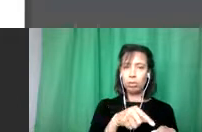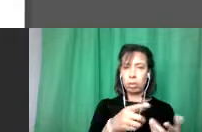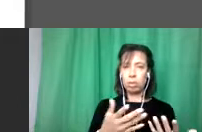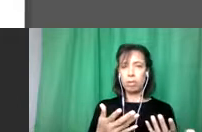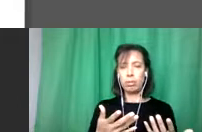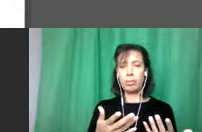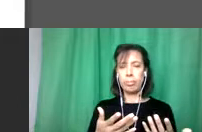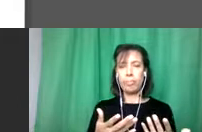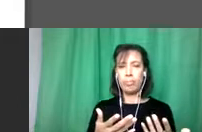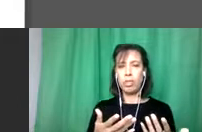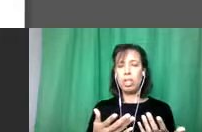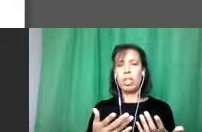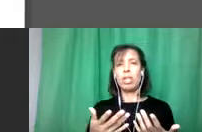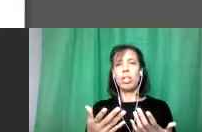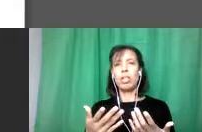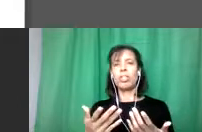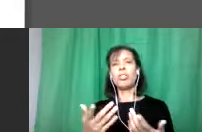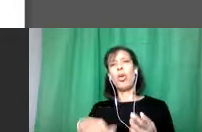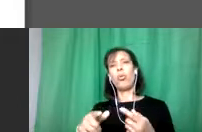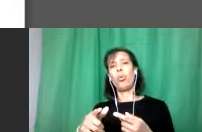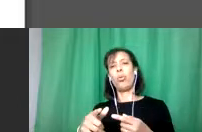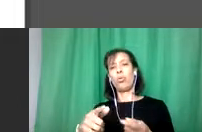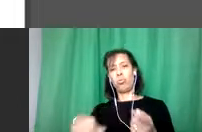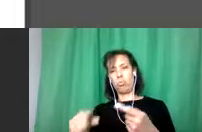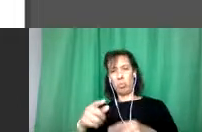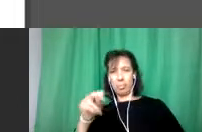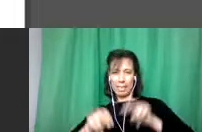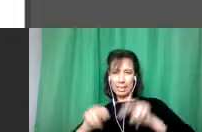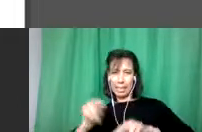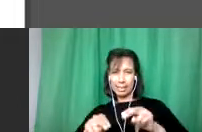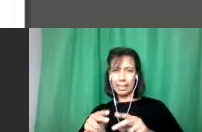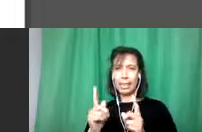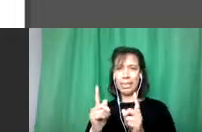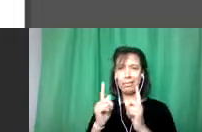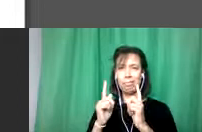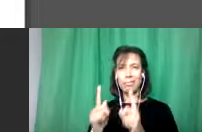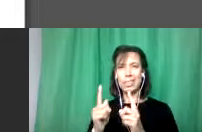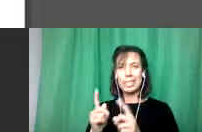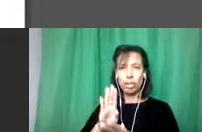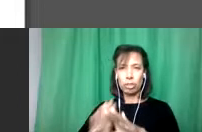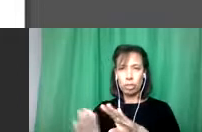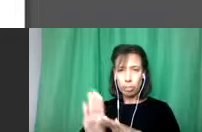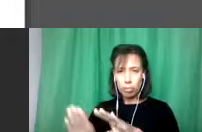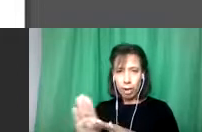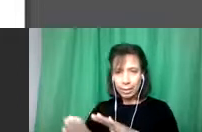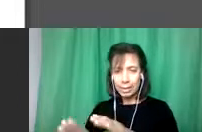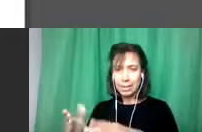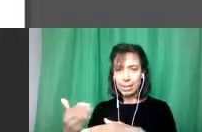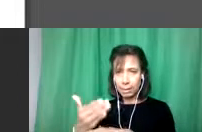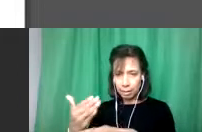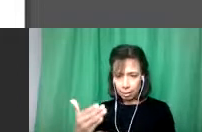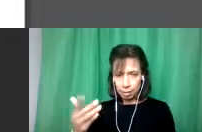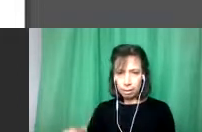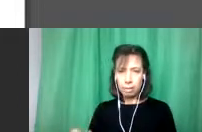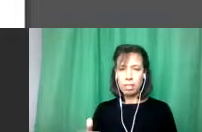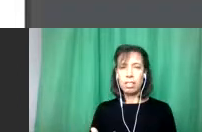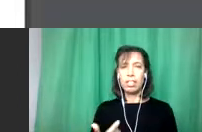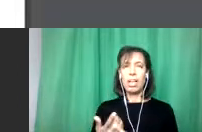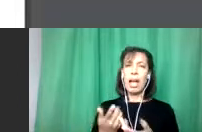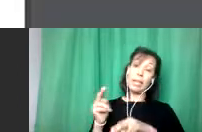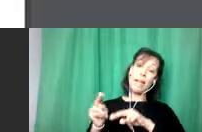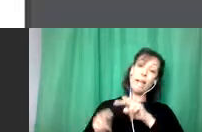looking at teachers' practice, assessment practice, and evaluating it. So when you evaluate something, you're